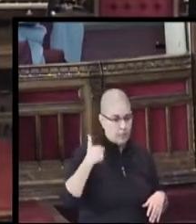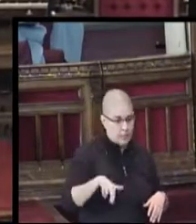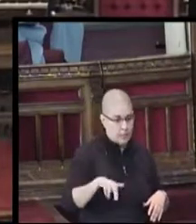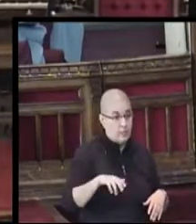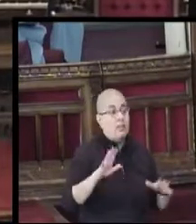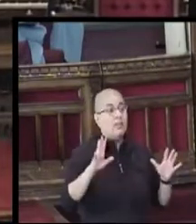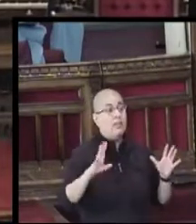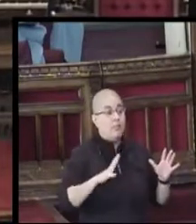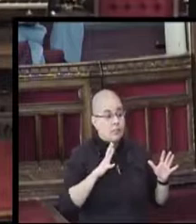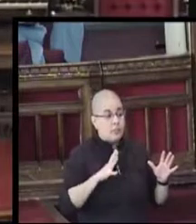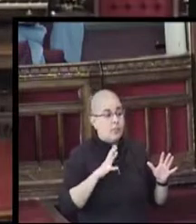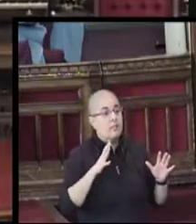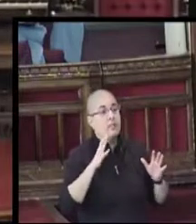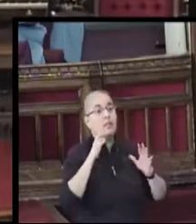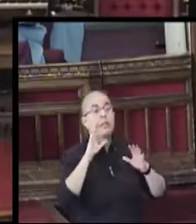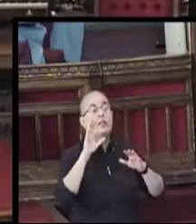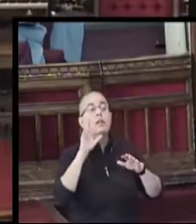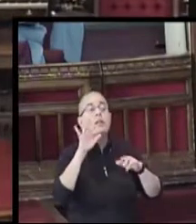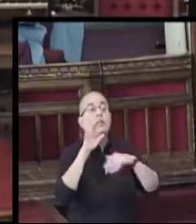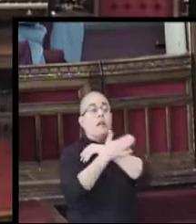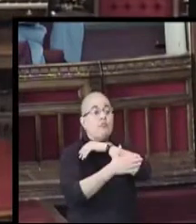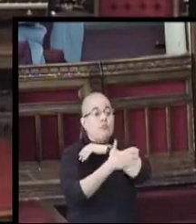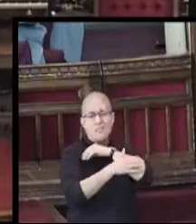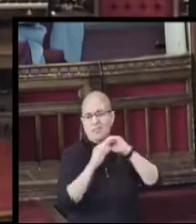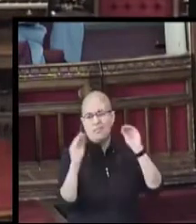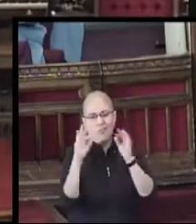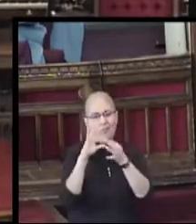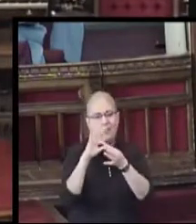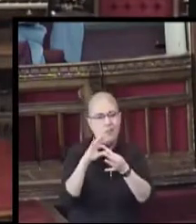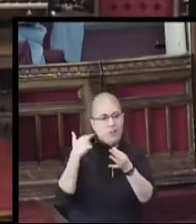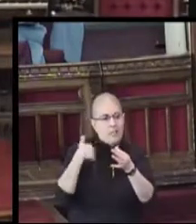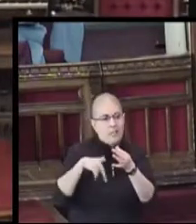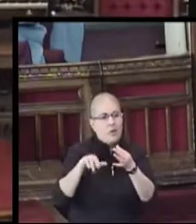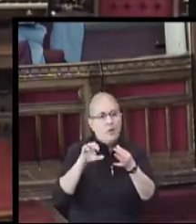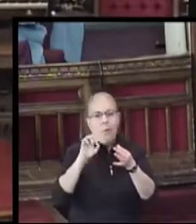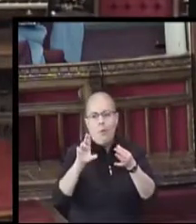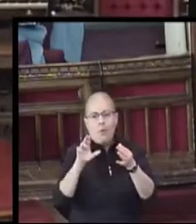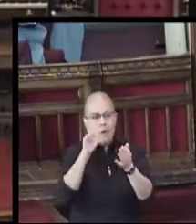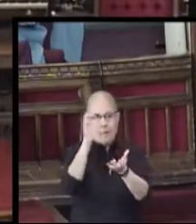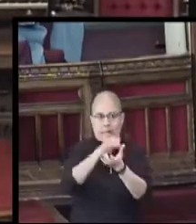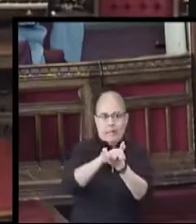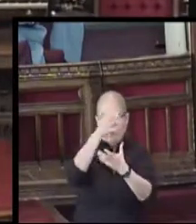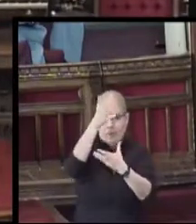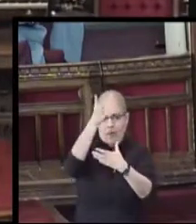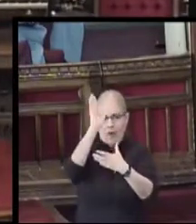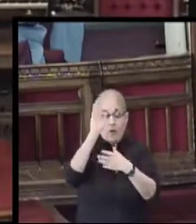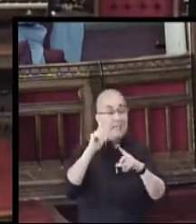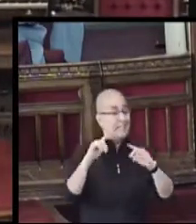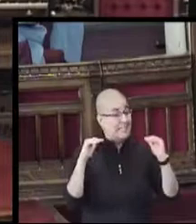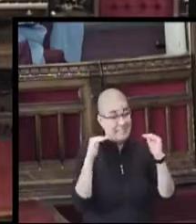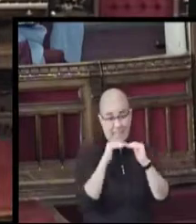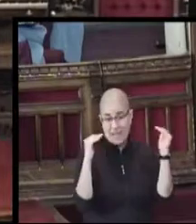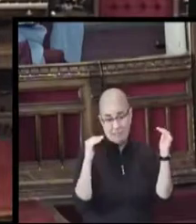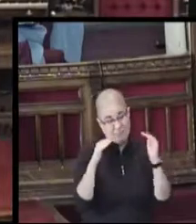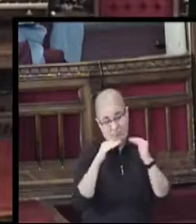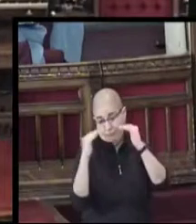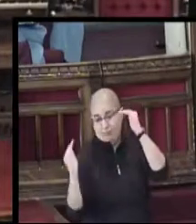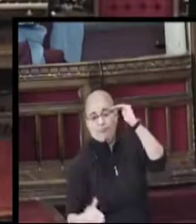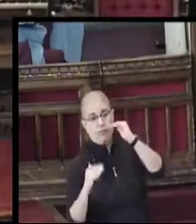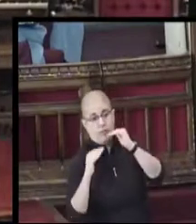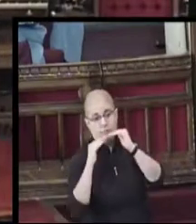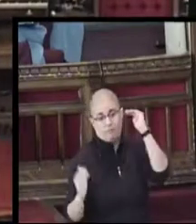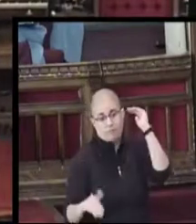officially atheist states or secular countries have also been places where equality has not exactly been